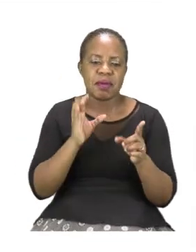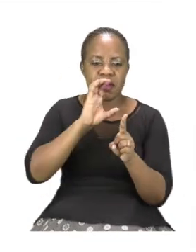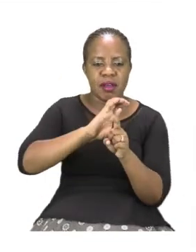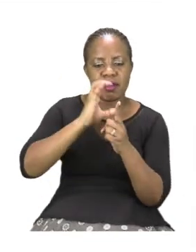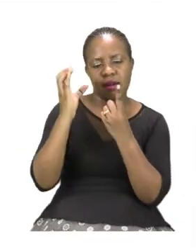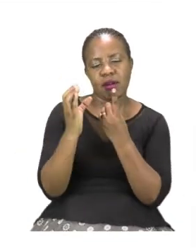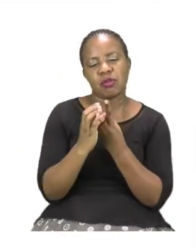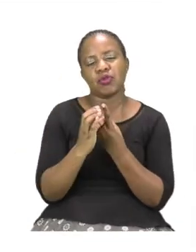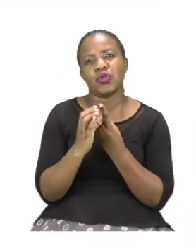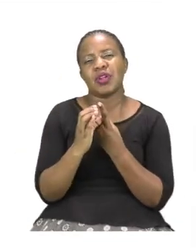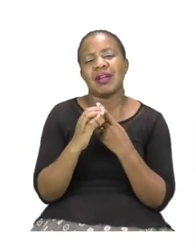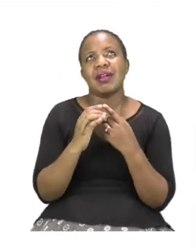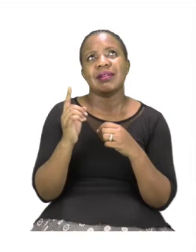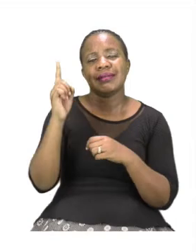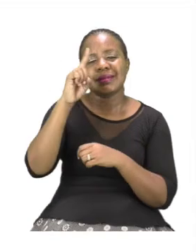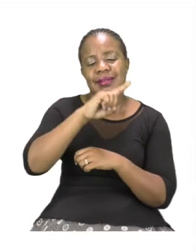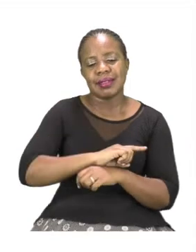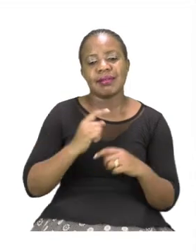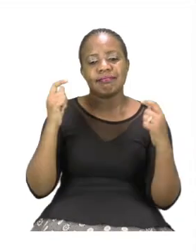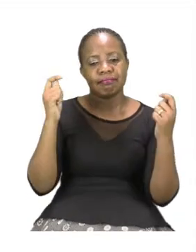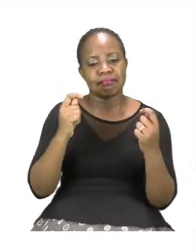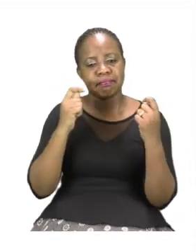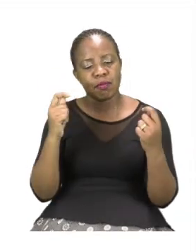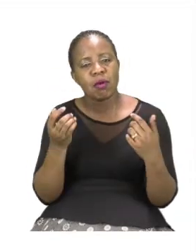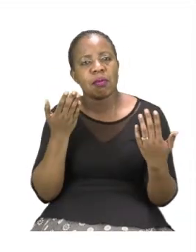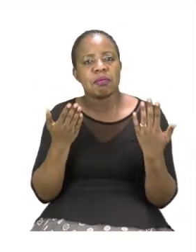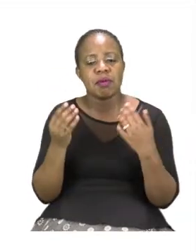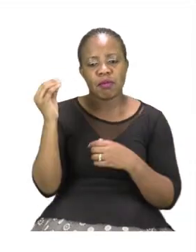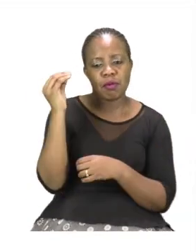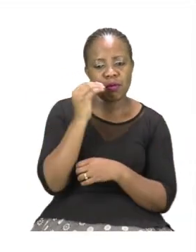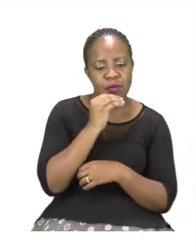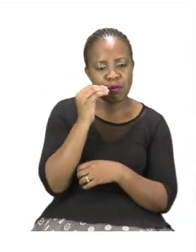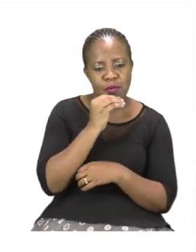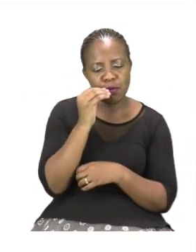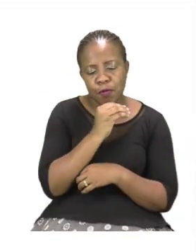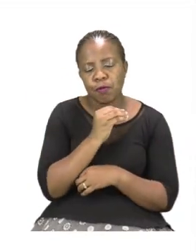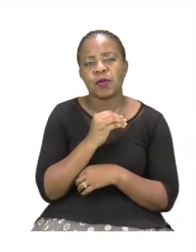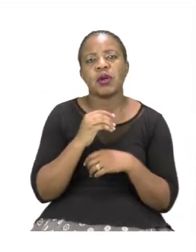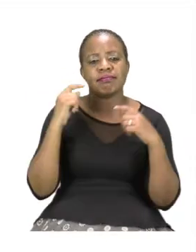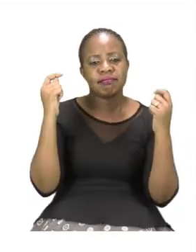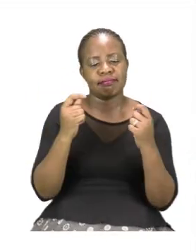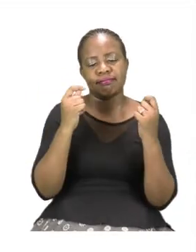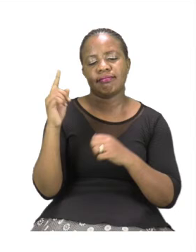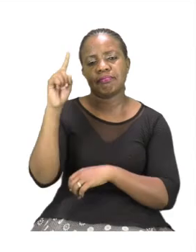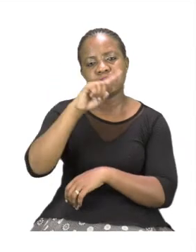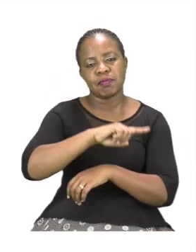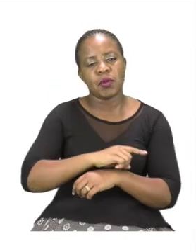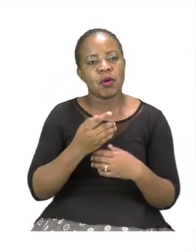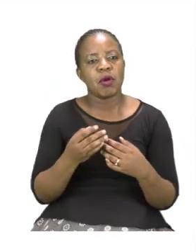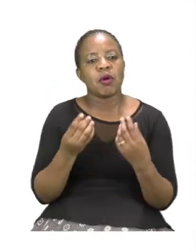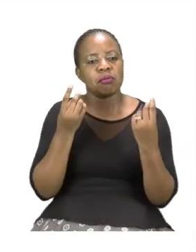a food festival where people are celebrating different types of music or different types of